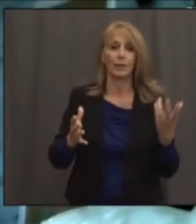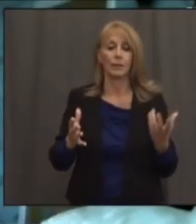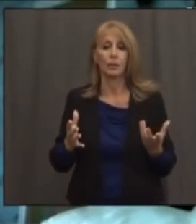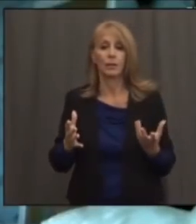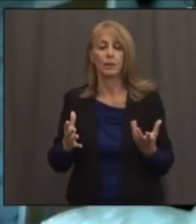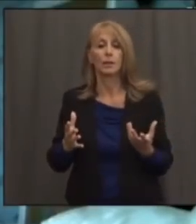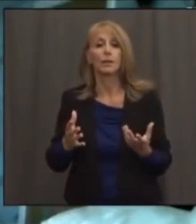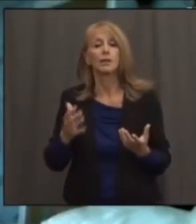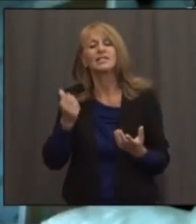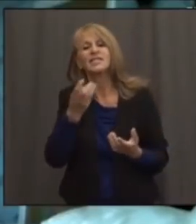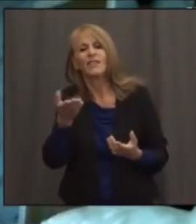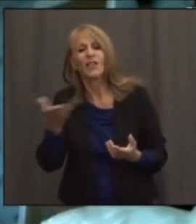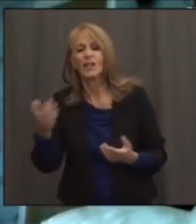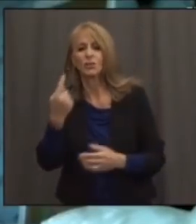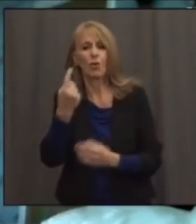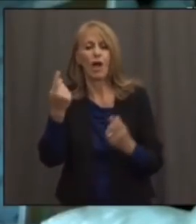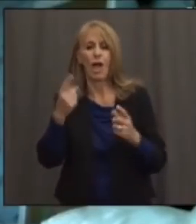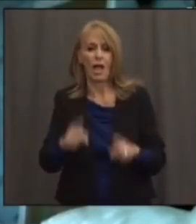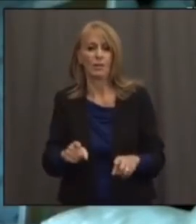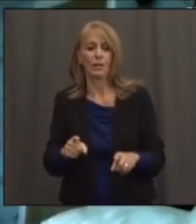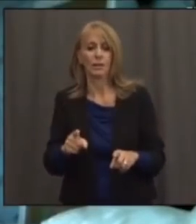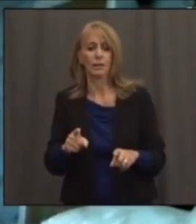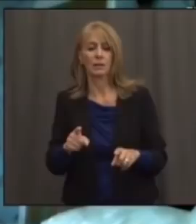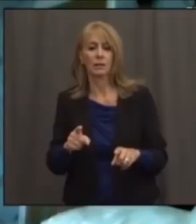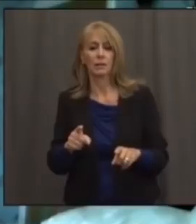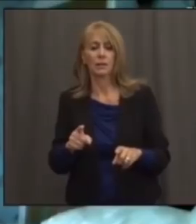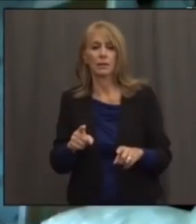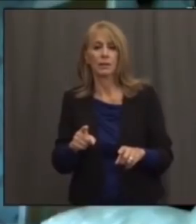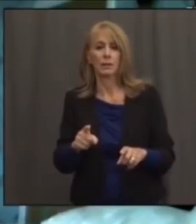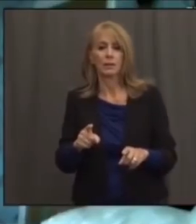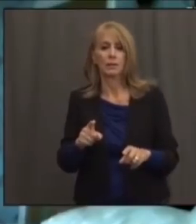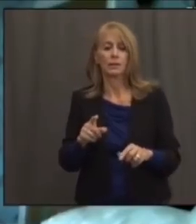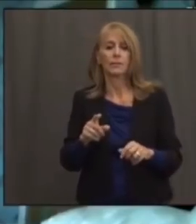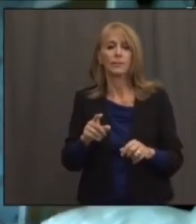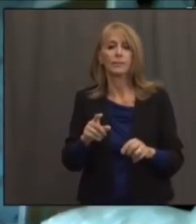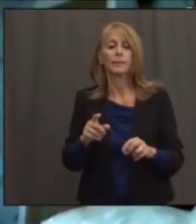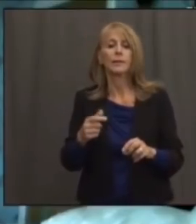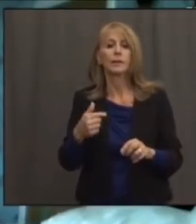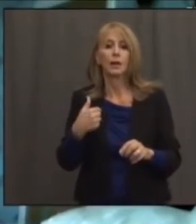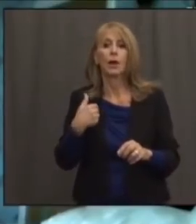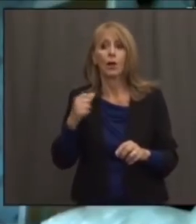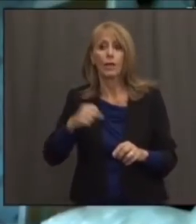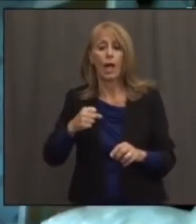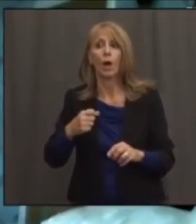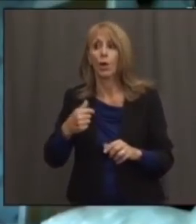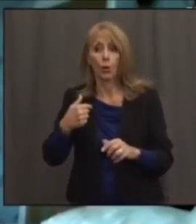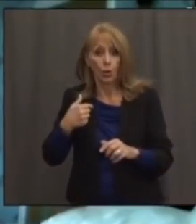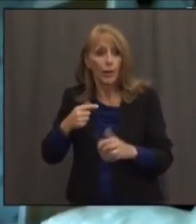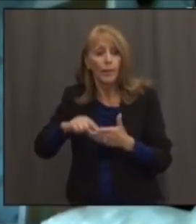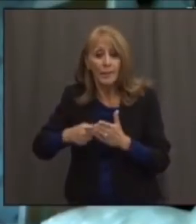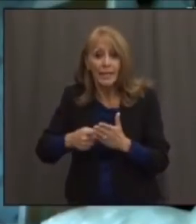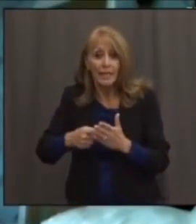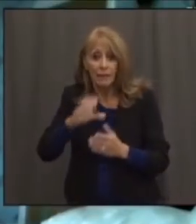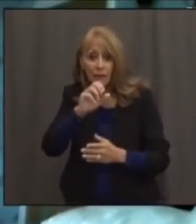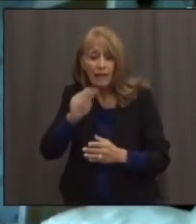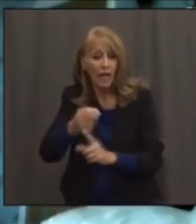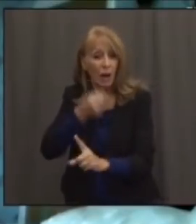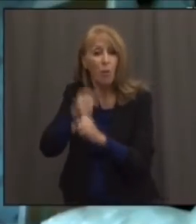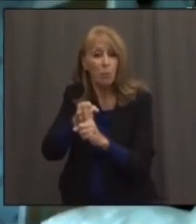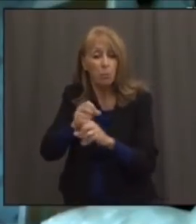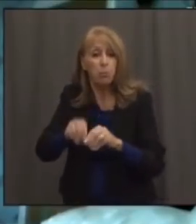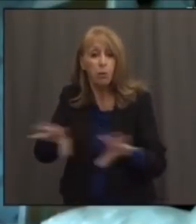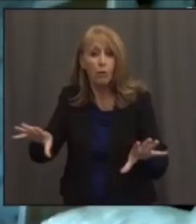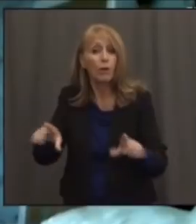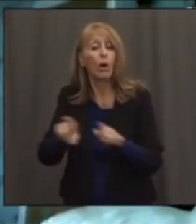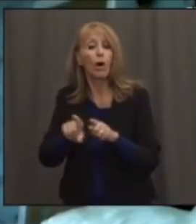eight ball. One was, of course, as Scott and the governor said, that we got hit hard first. I think the second is that our population is